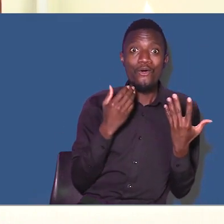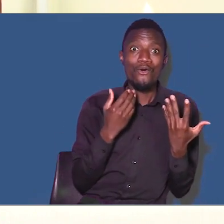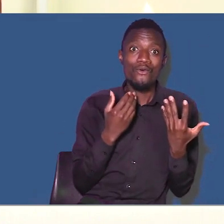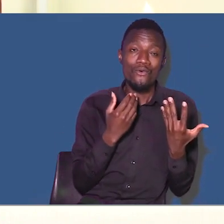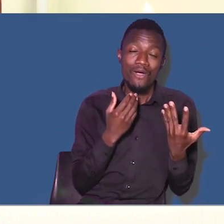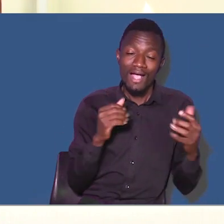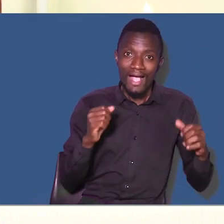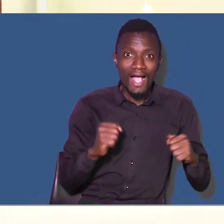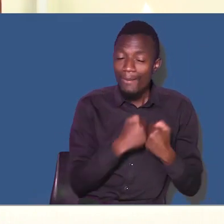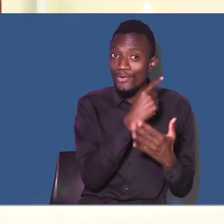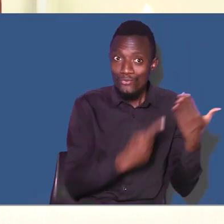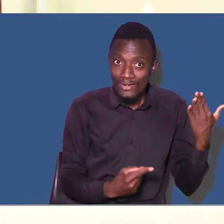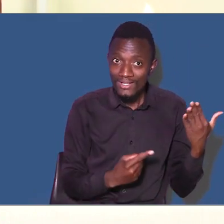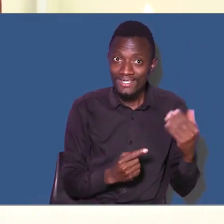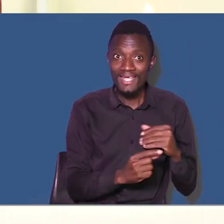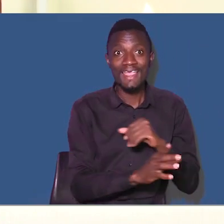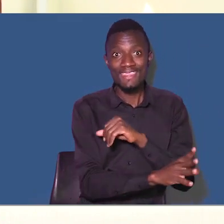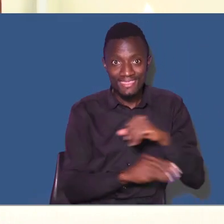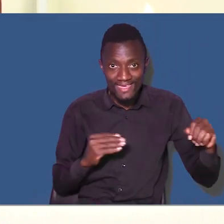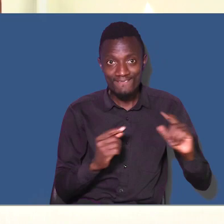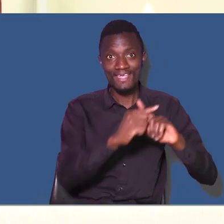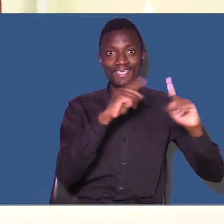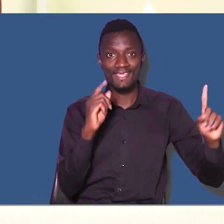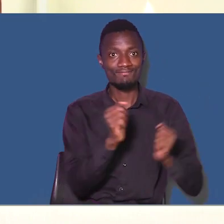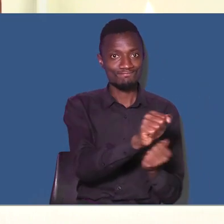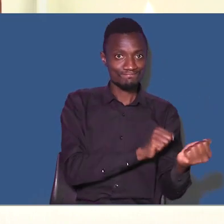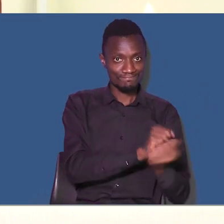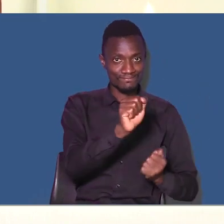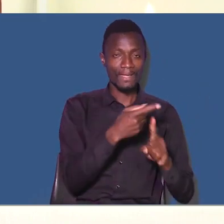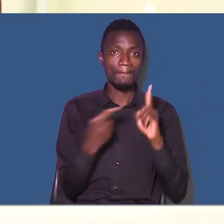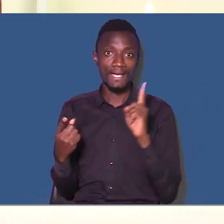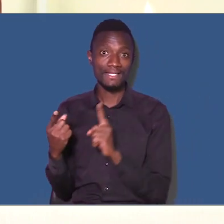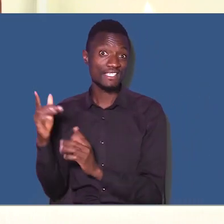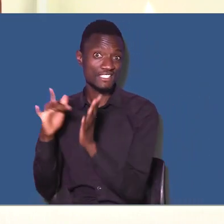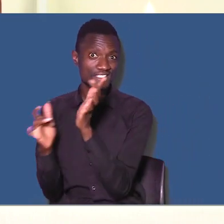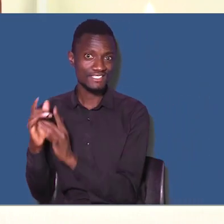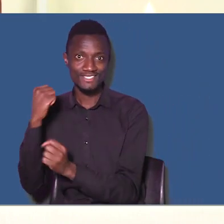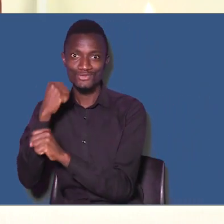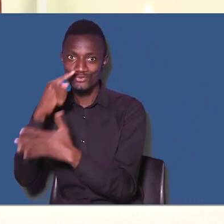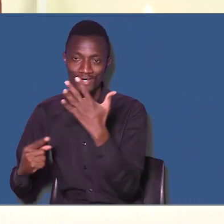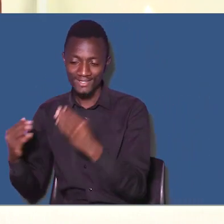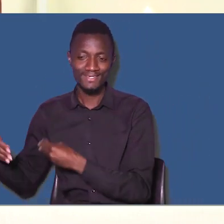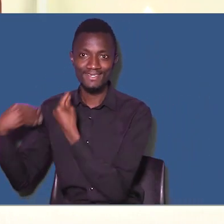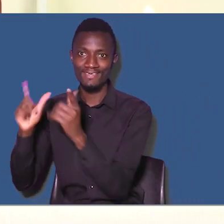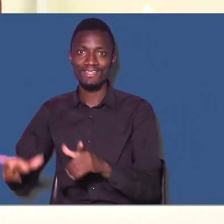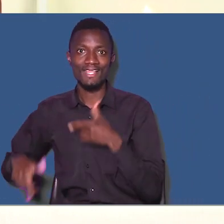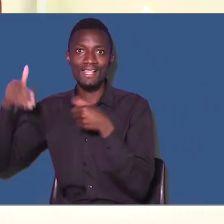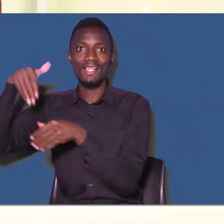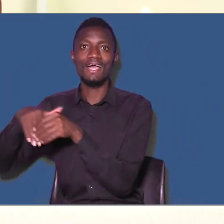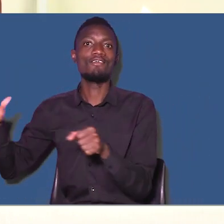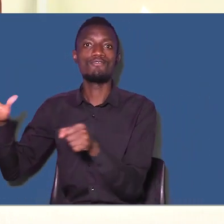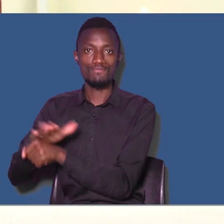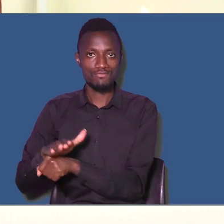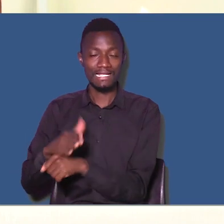gives life. The life he gives right now is abundantly richer and